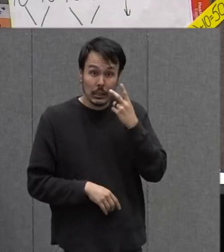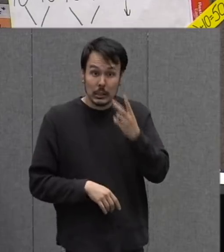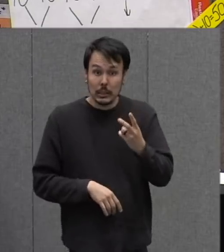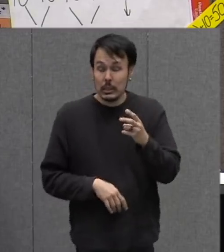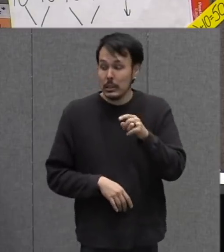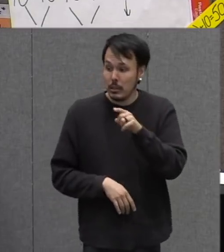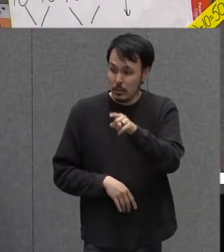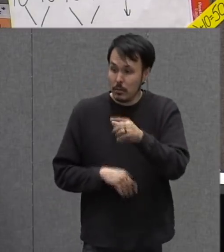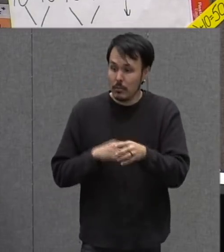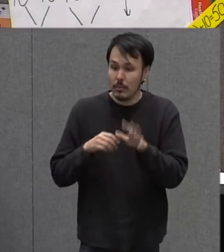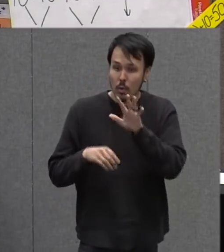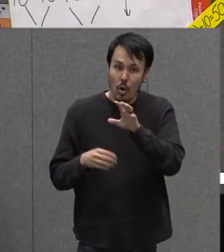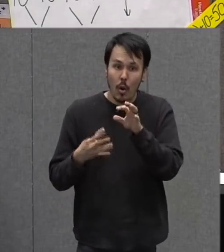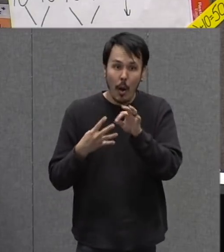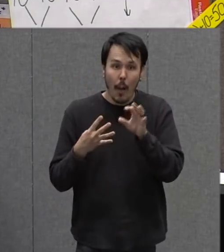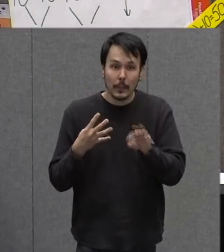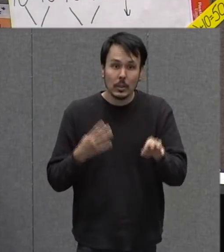80